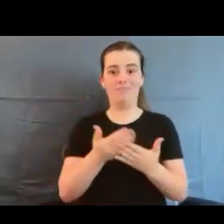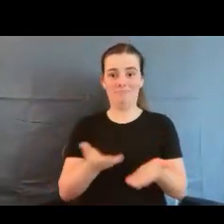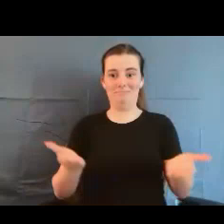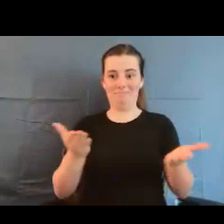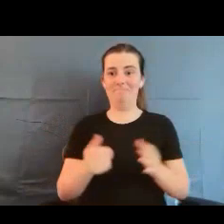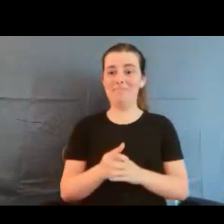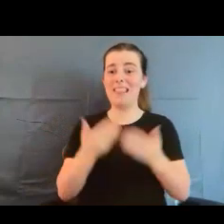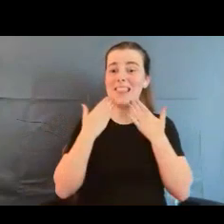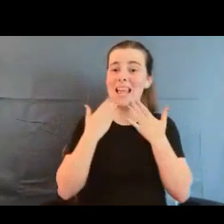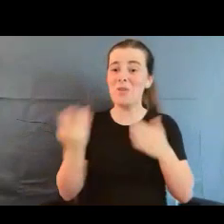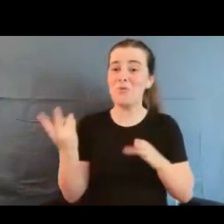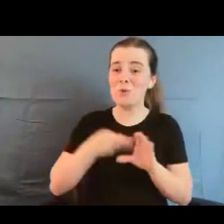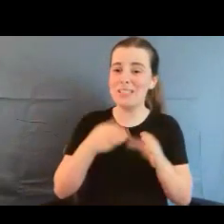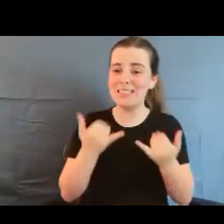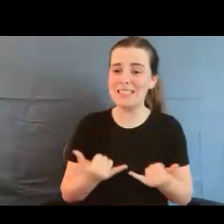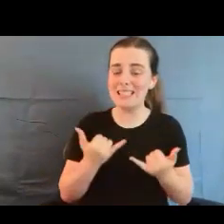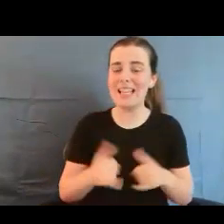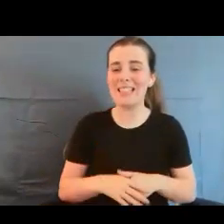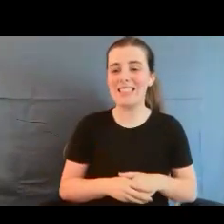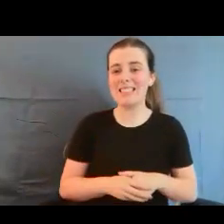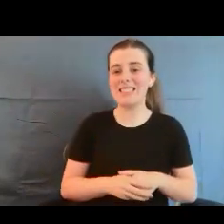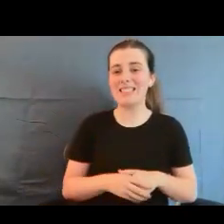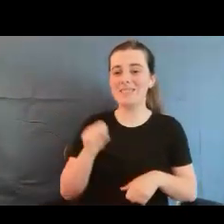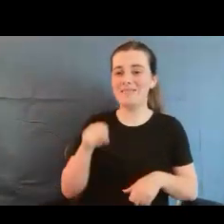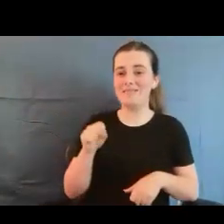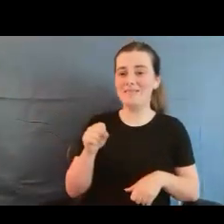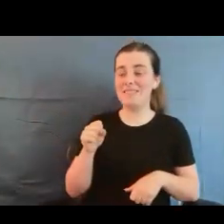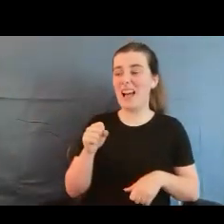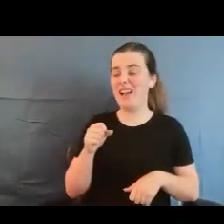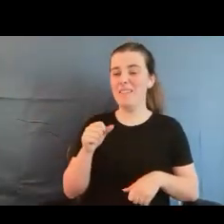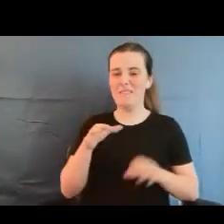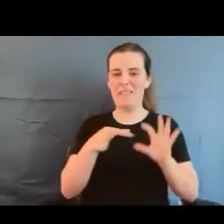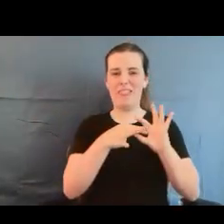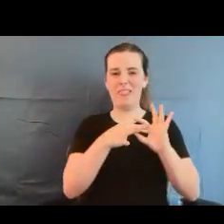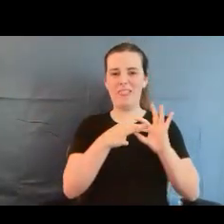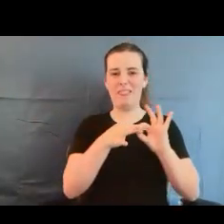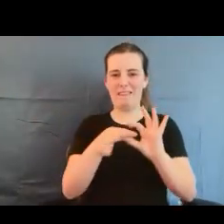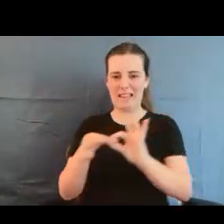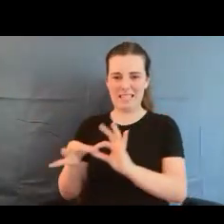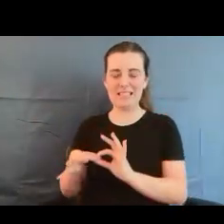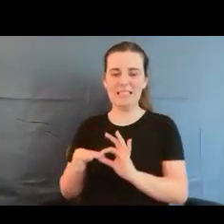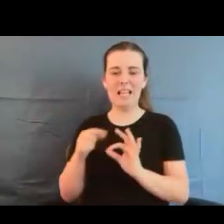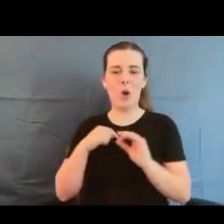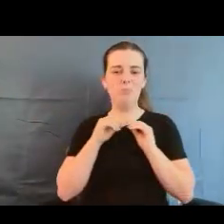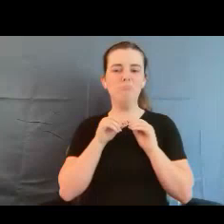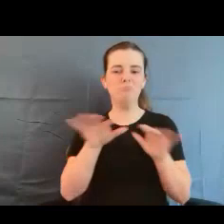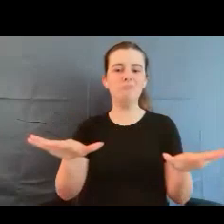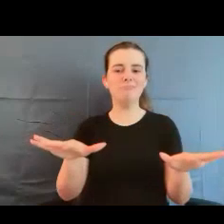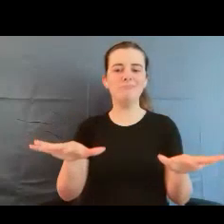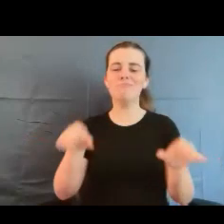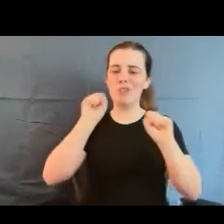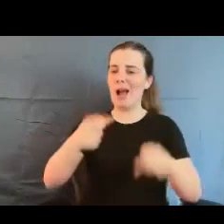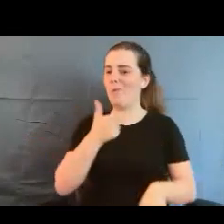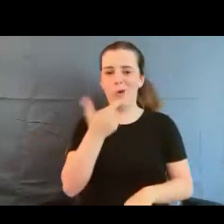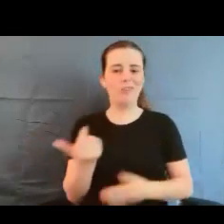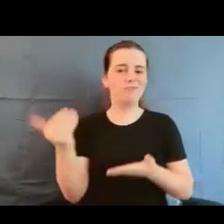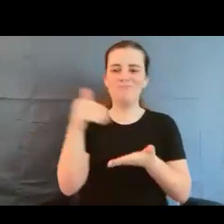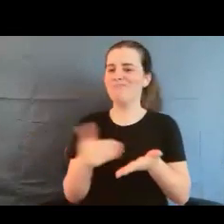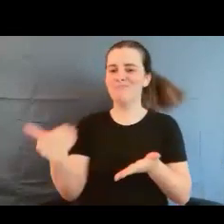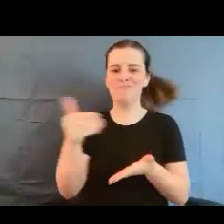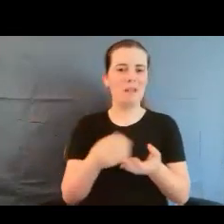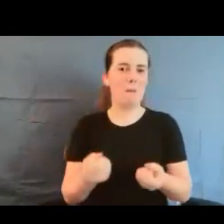joining today. And yeah, well, I'll be sending out the links for this webinar, and you can watch it as many times as you need